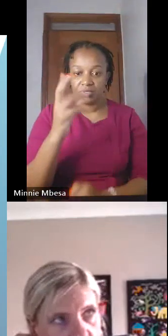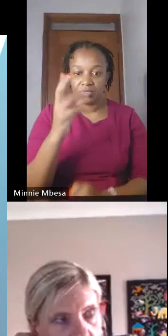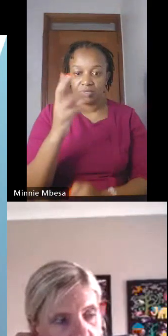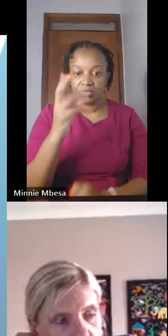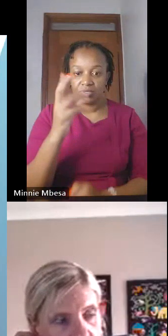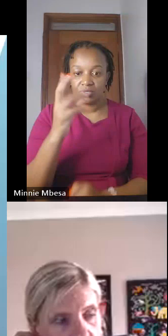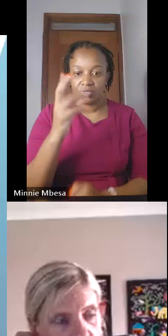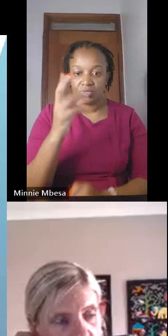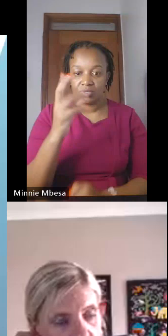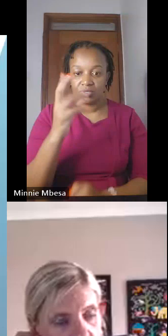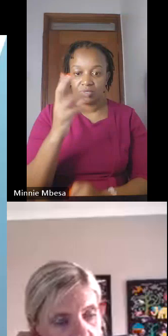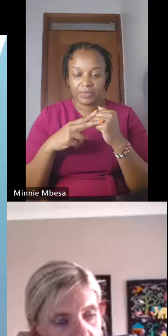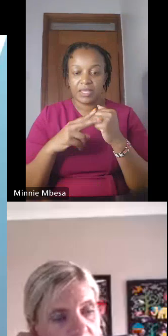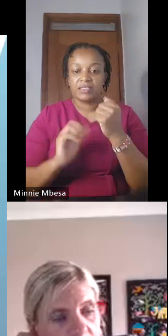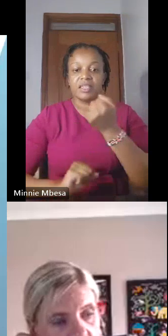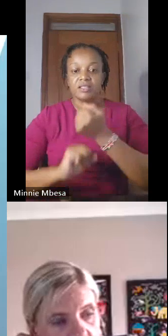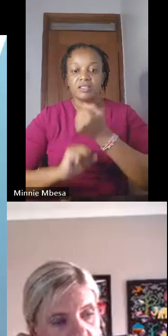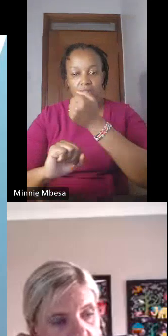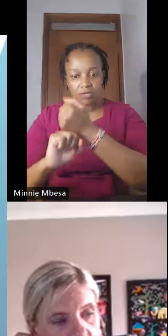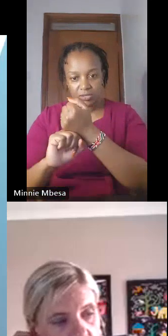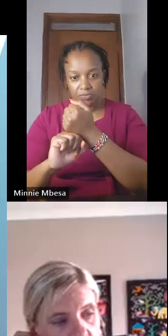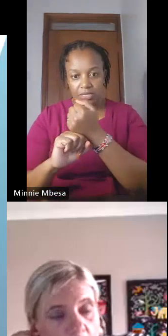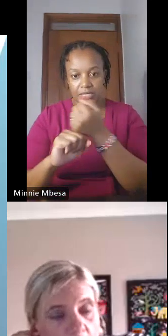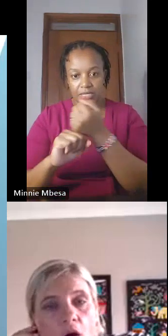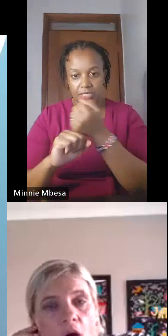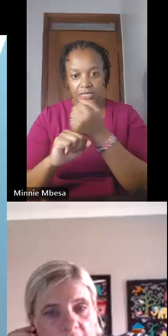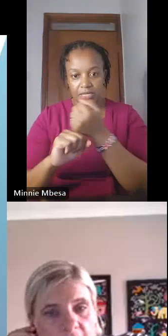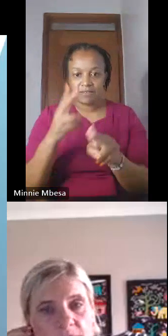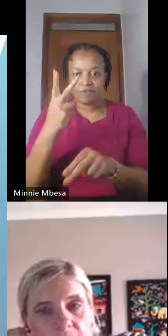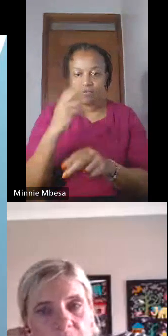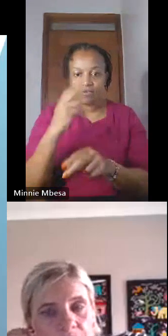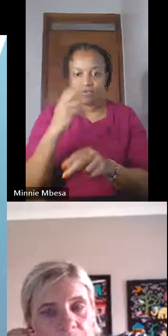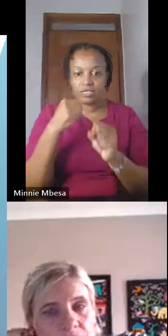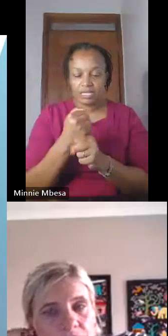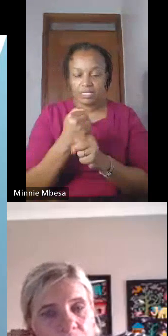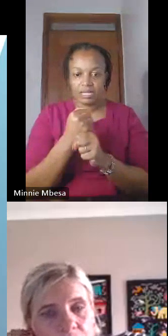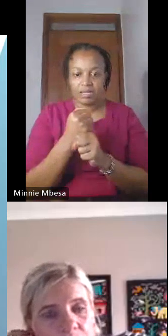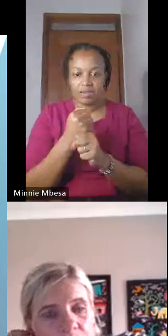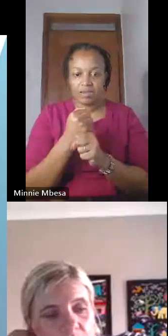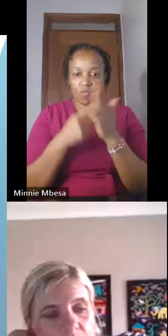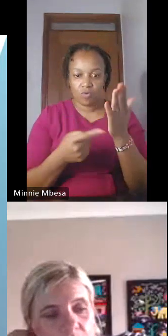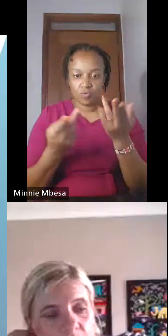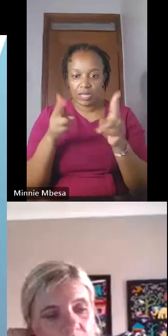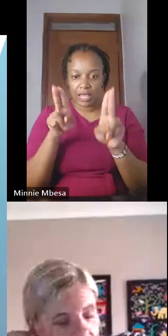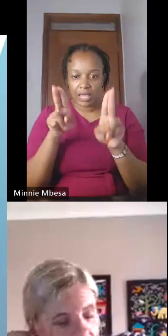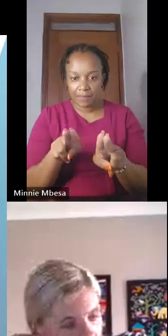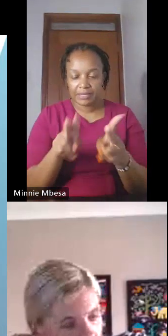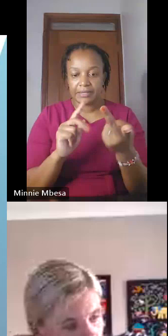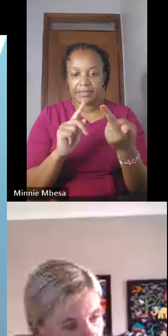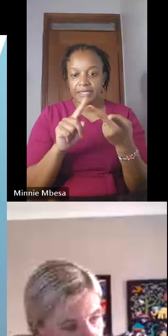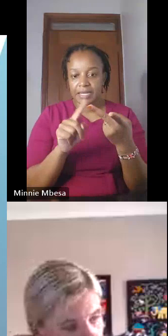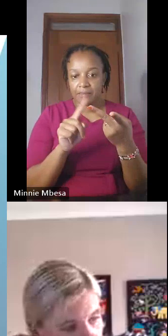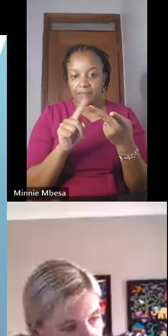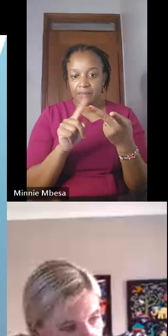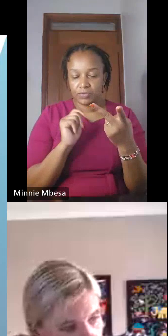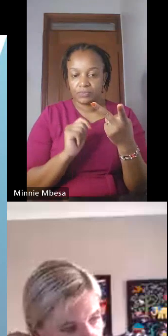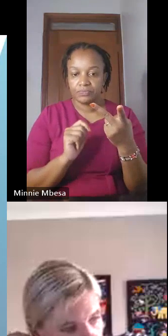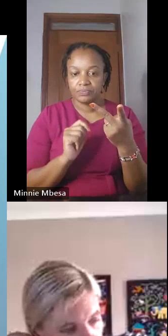scholarship is running for 2 years, what will happen? Okay. And the second question,